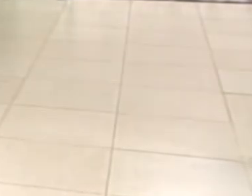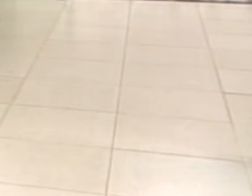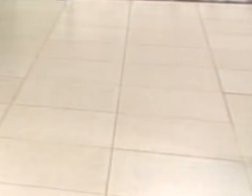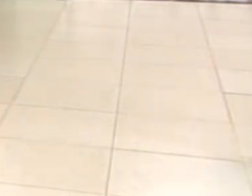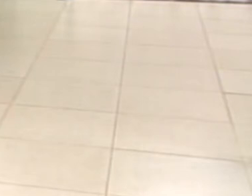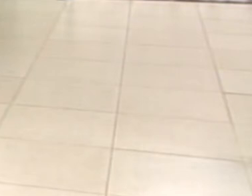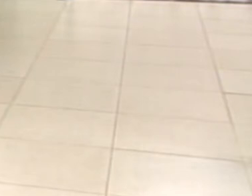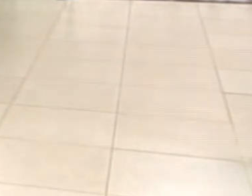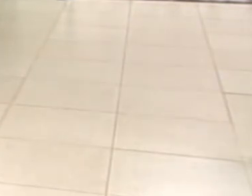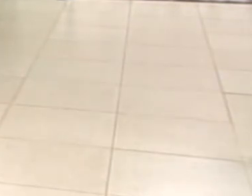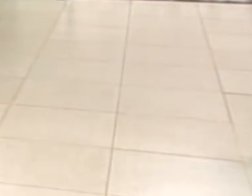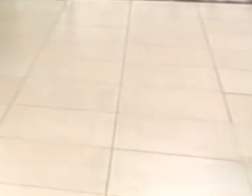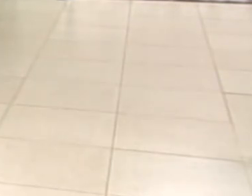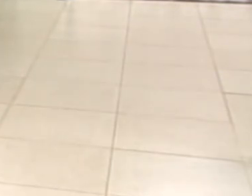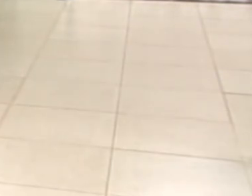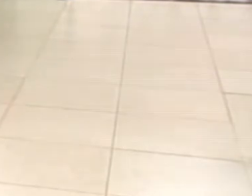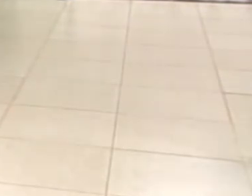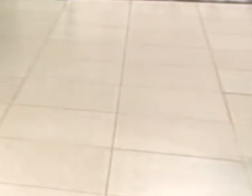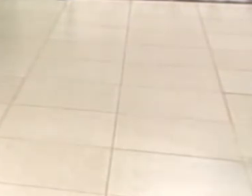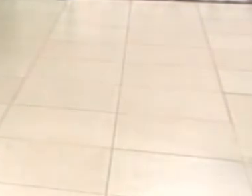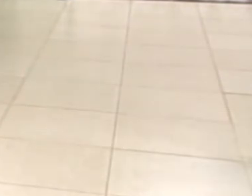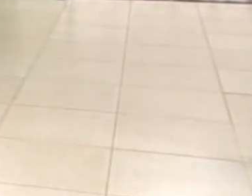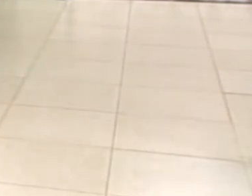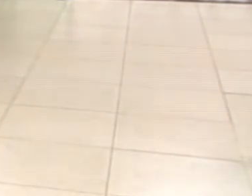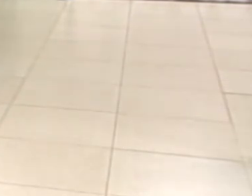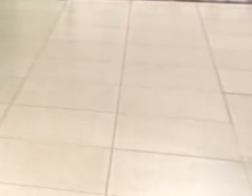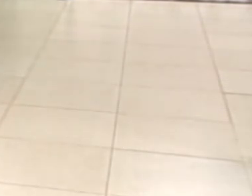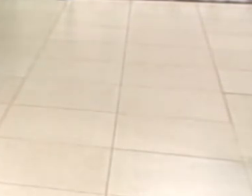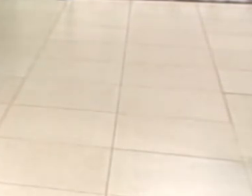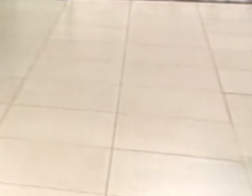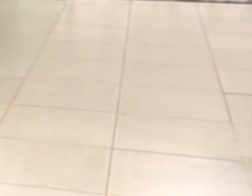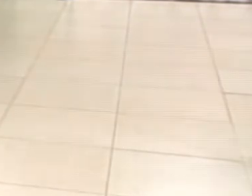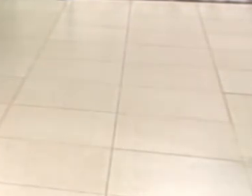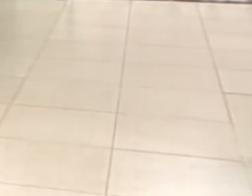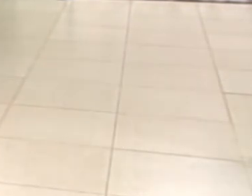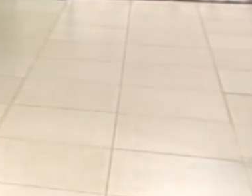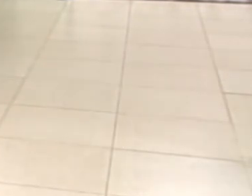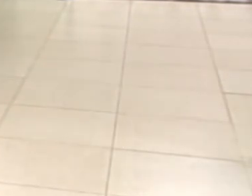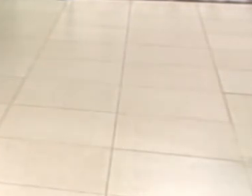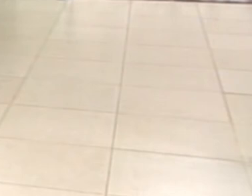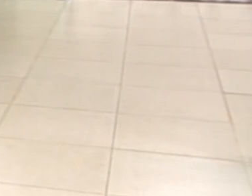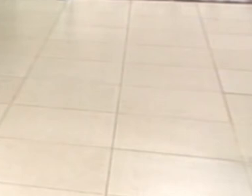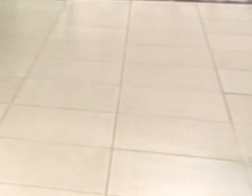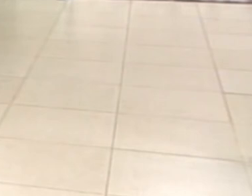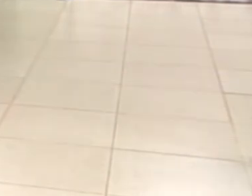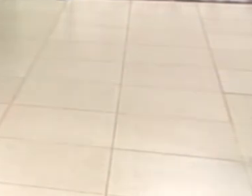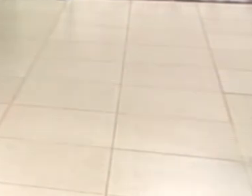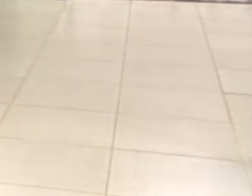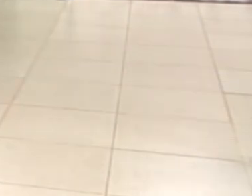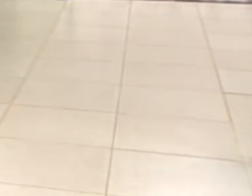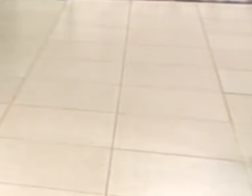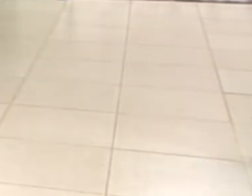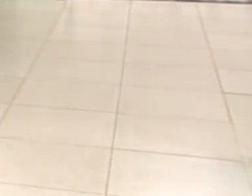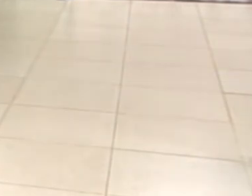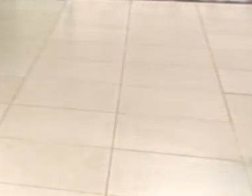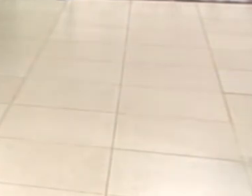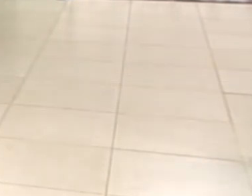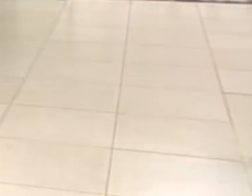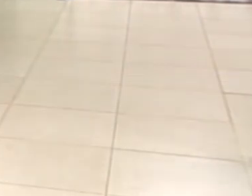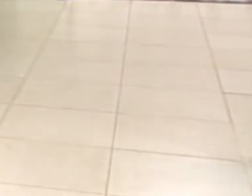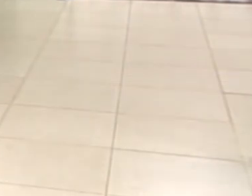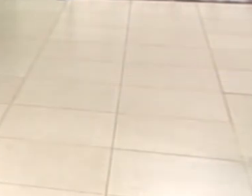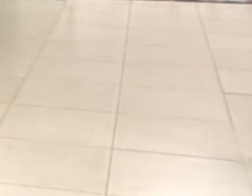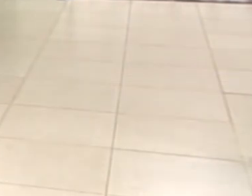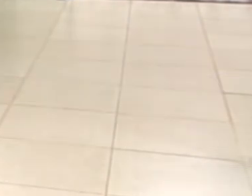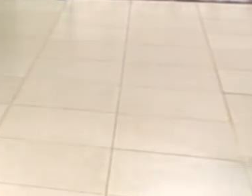kawam. We had the Director General of the National Security Service. Amon nañ Director General bu National Security